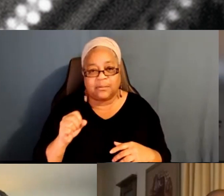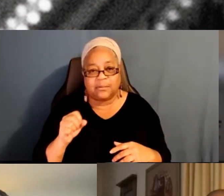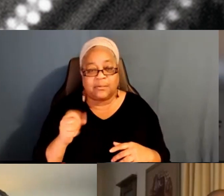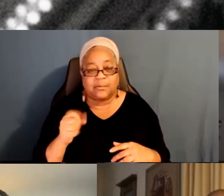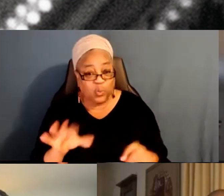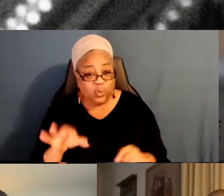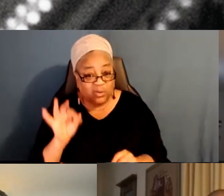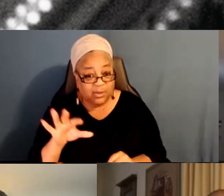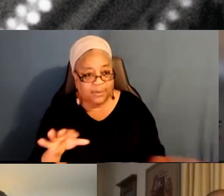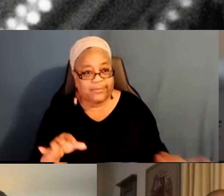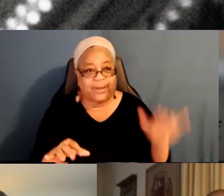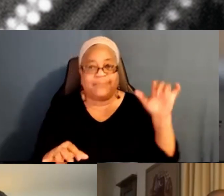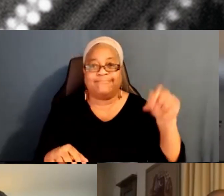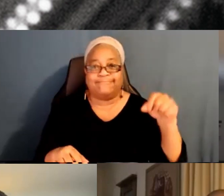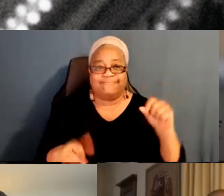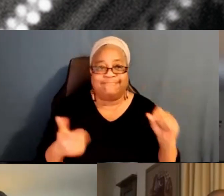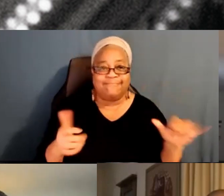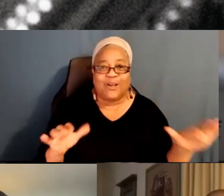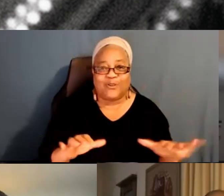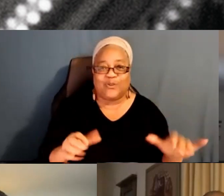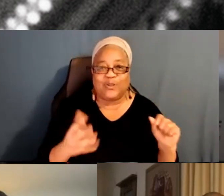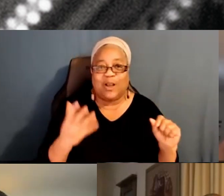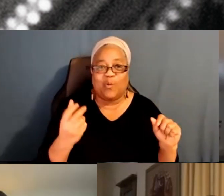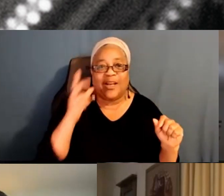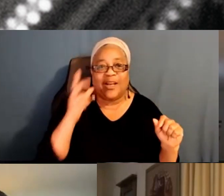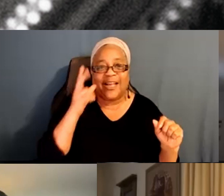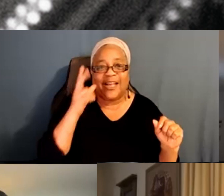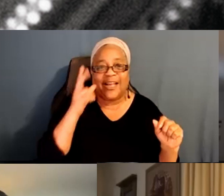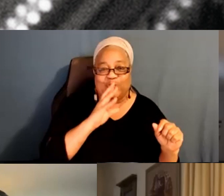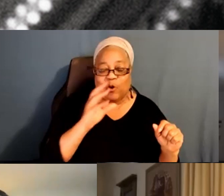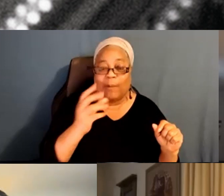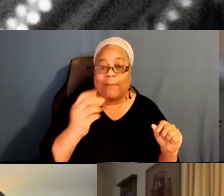put so much on the table that I want to hear you talk back to me about, which is